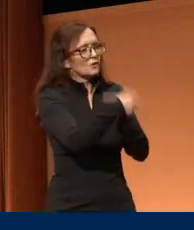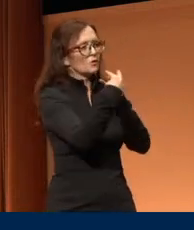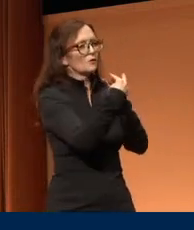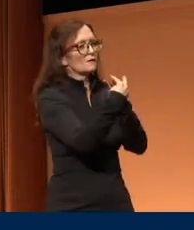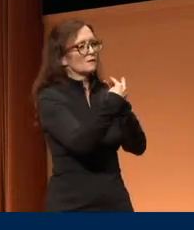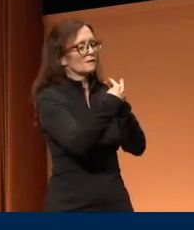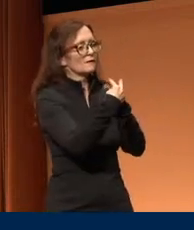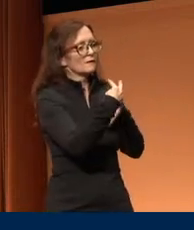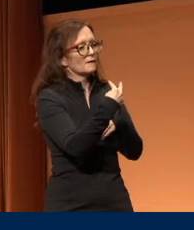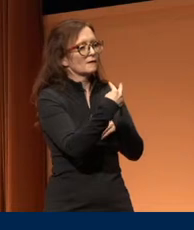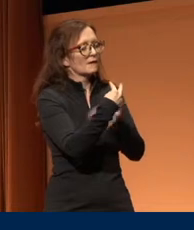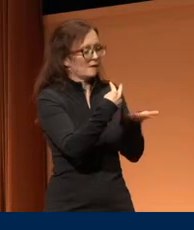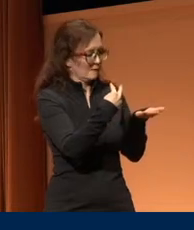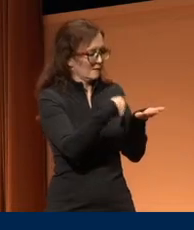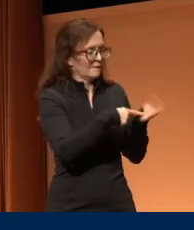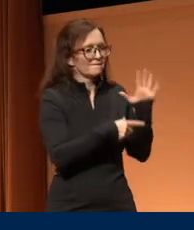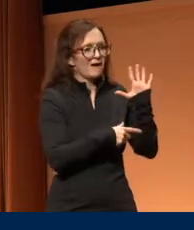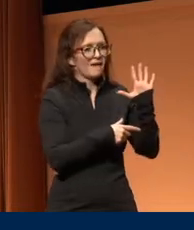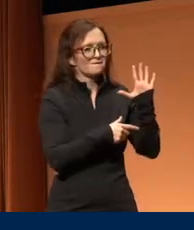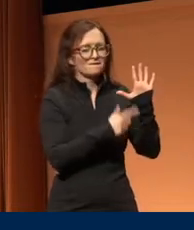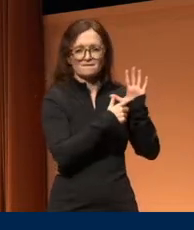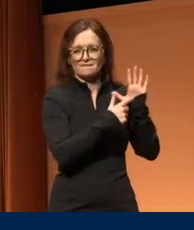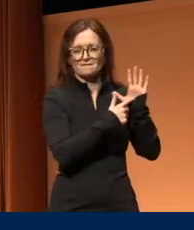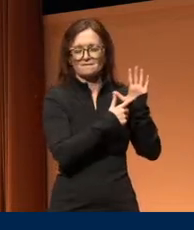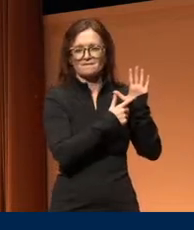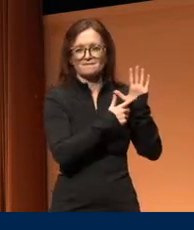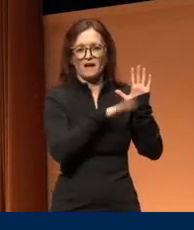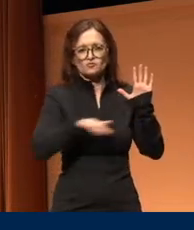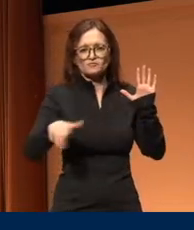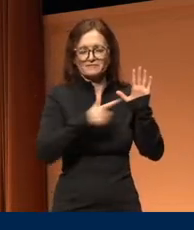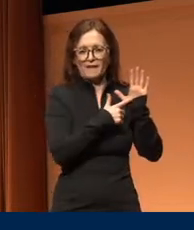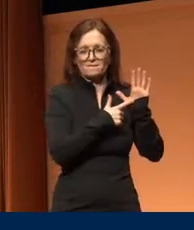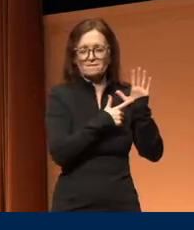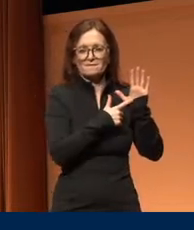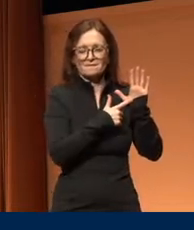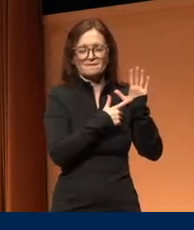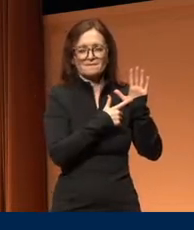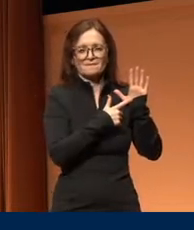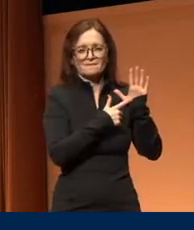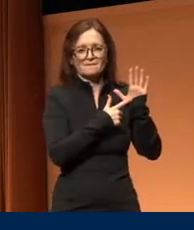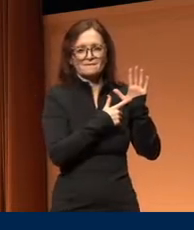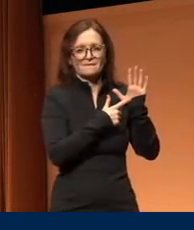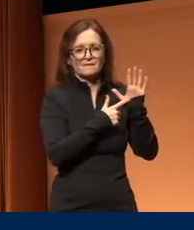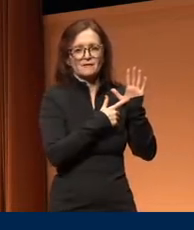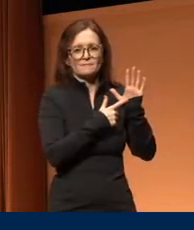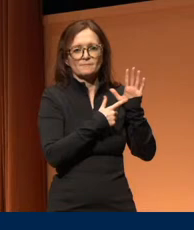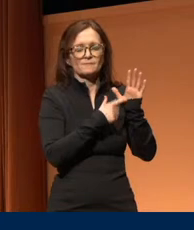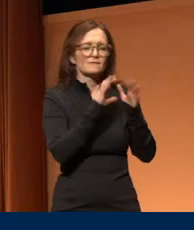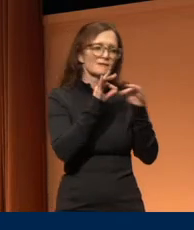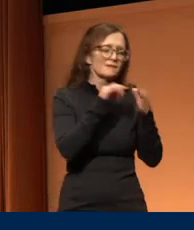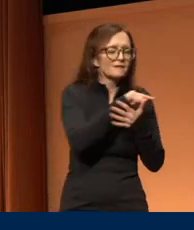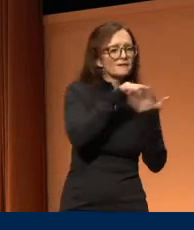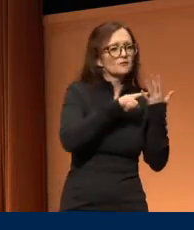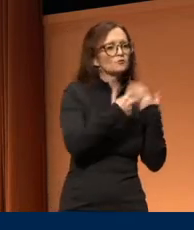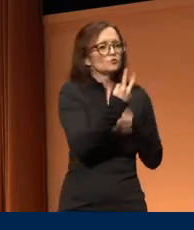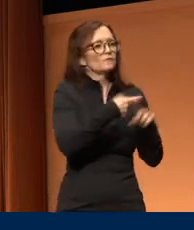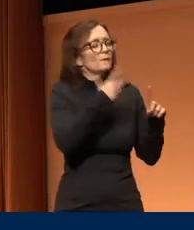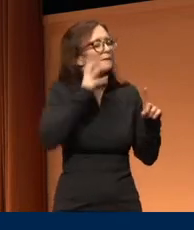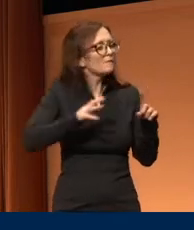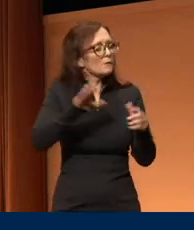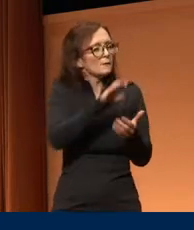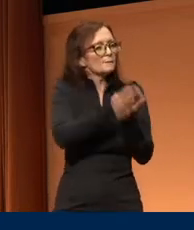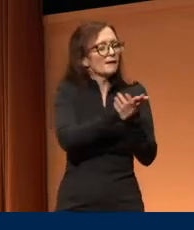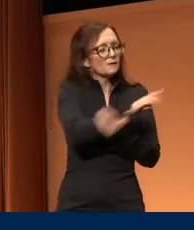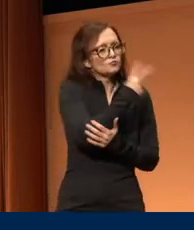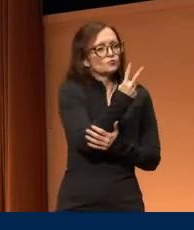his other hand, 5 fingers, 5 children. Still choked up, he explained, 2 from a previous marriage, 2 from